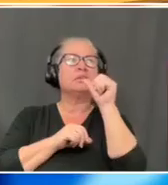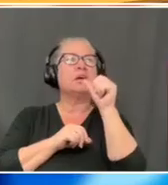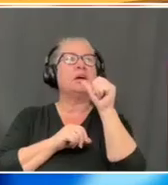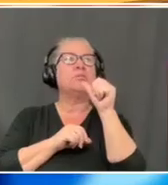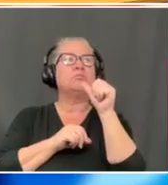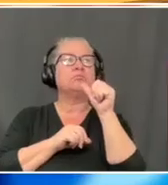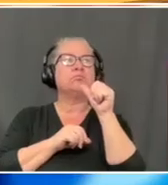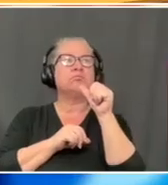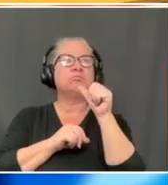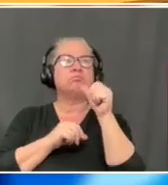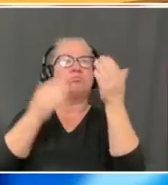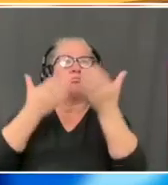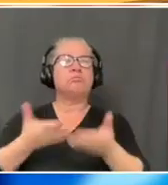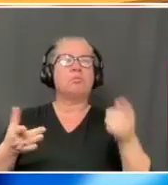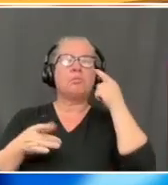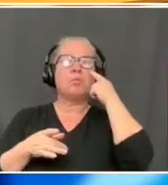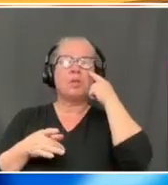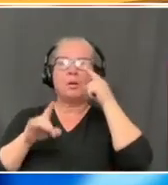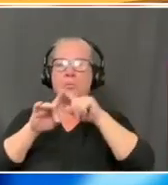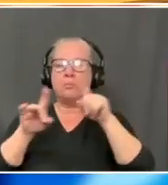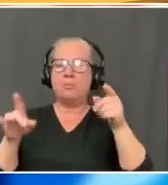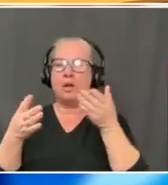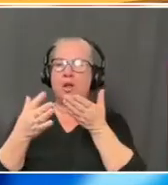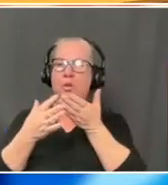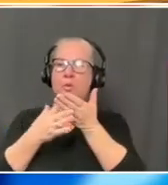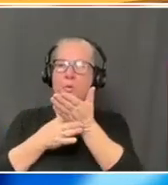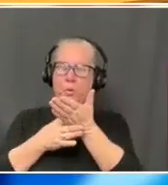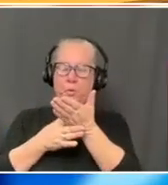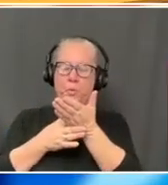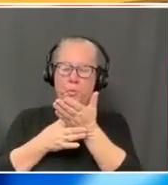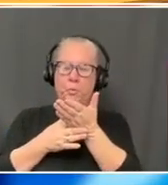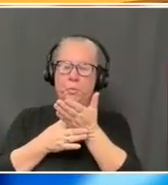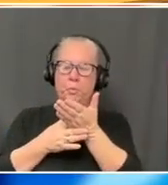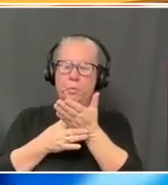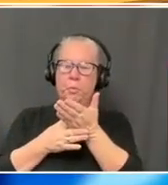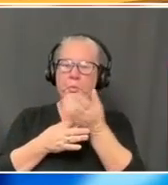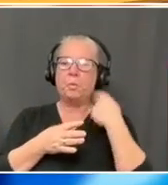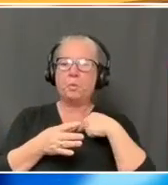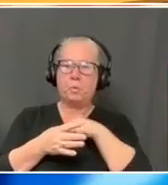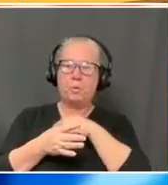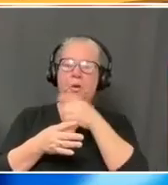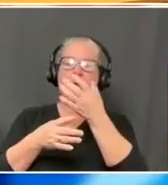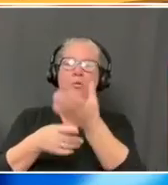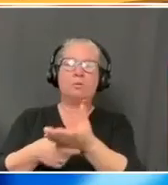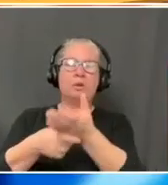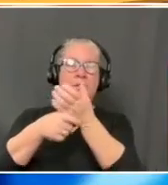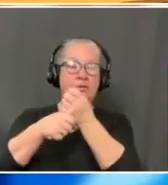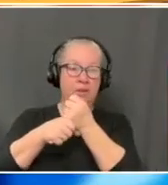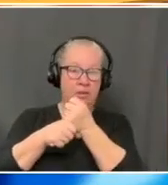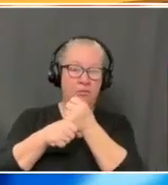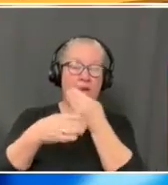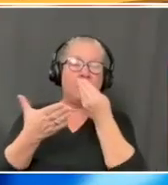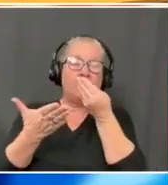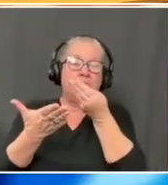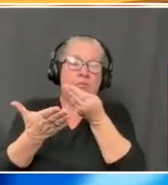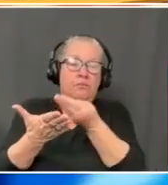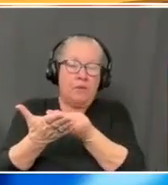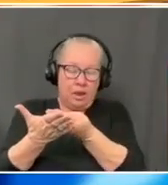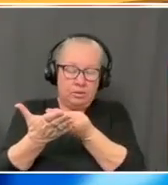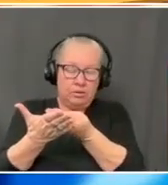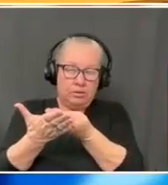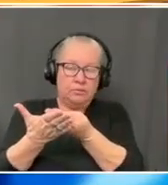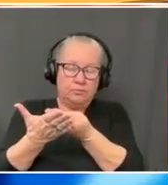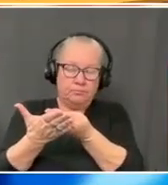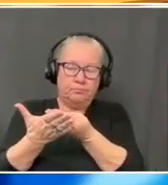through our captive, we are generating returns on the funds within the captive. And so that is one